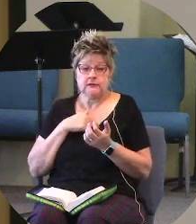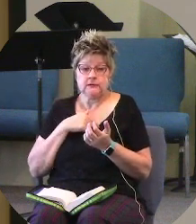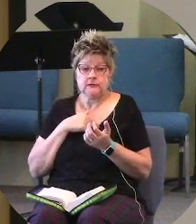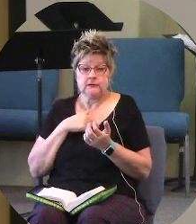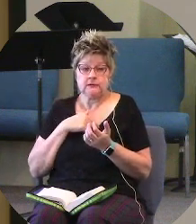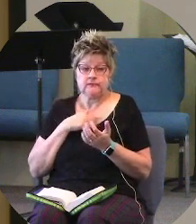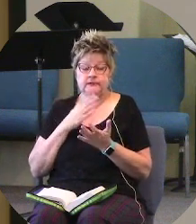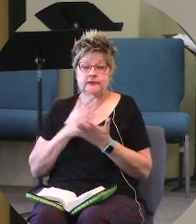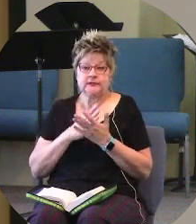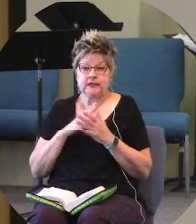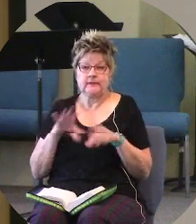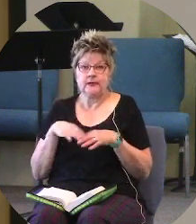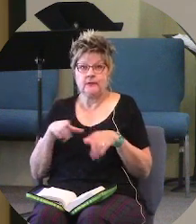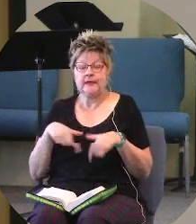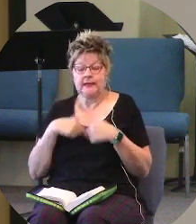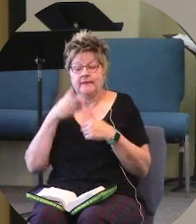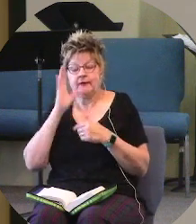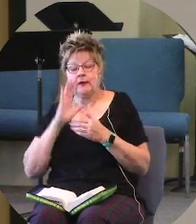to stop doing life God's way.